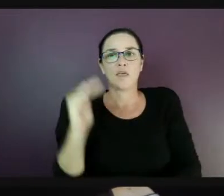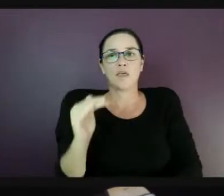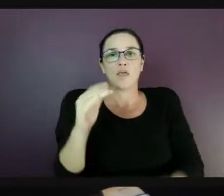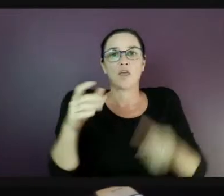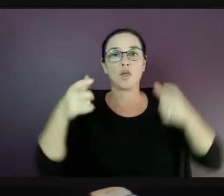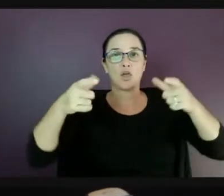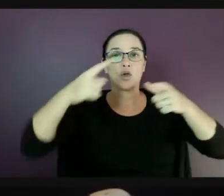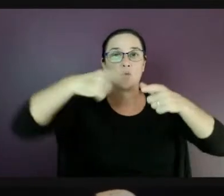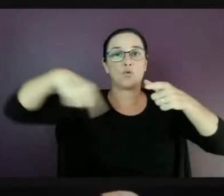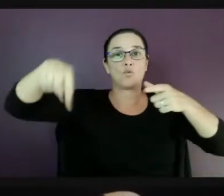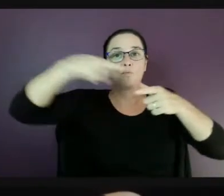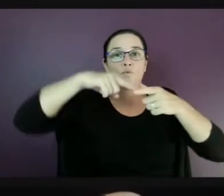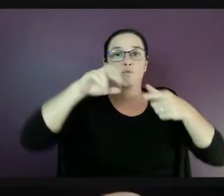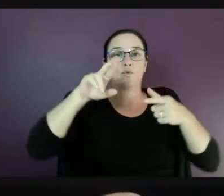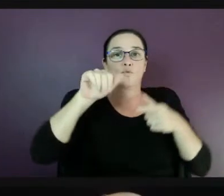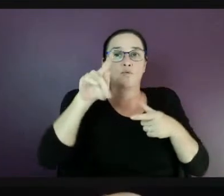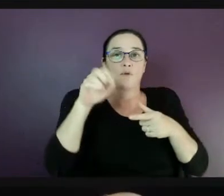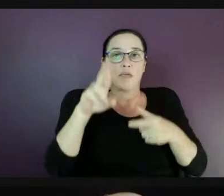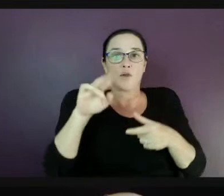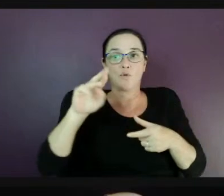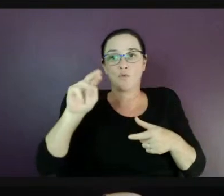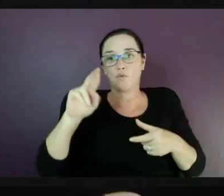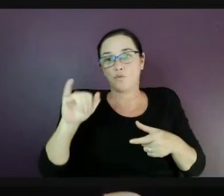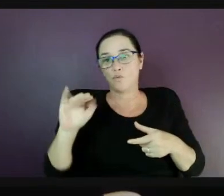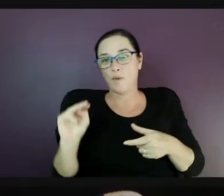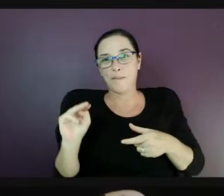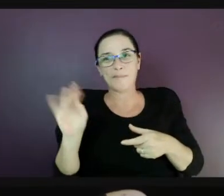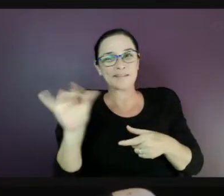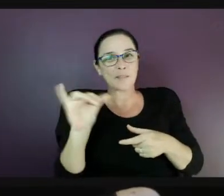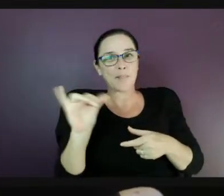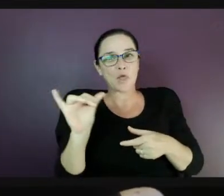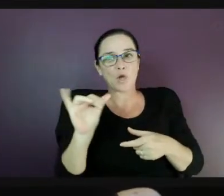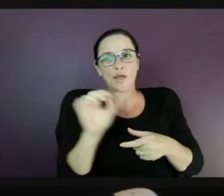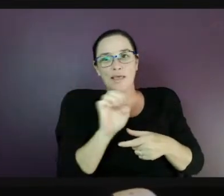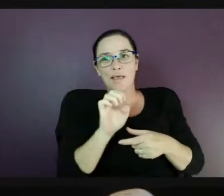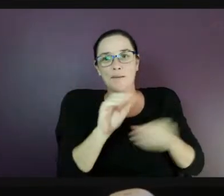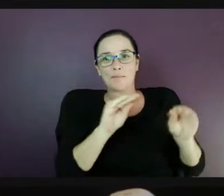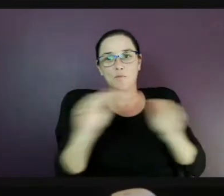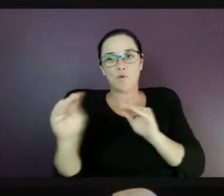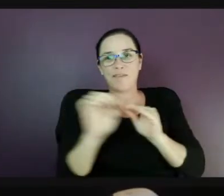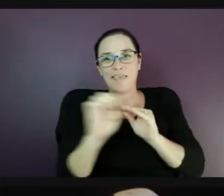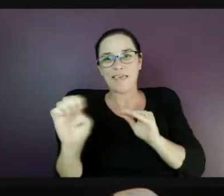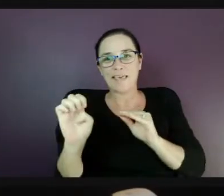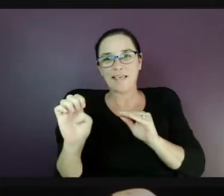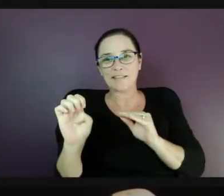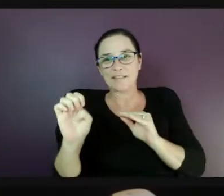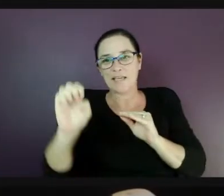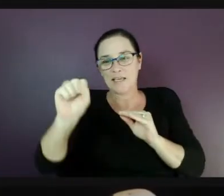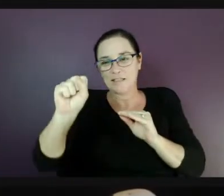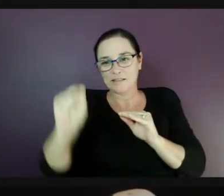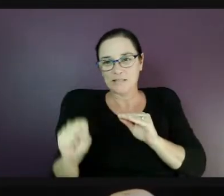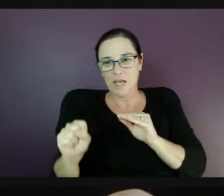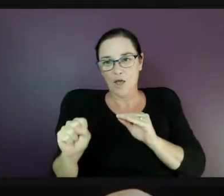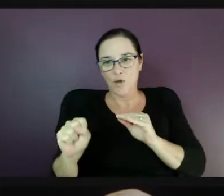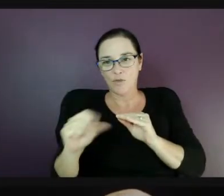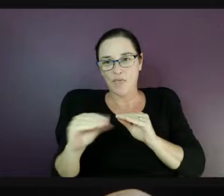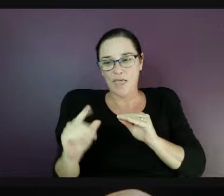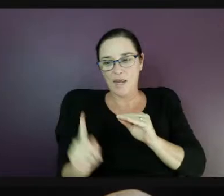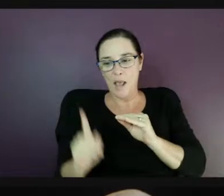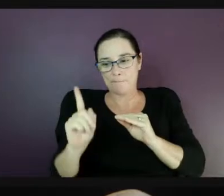station in the southeast. And similarly, it's moving to the east and to the south and